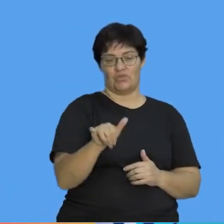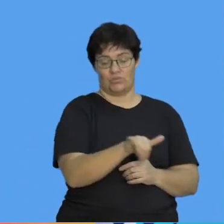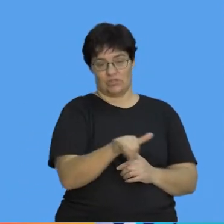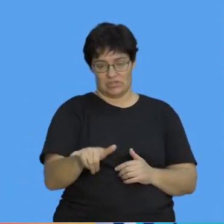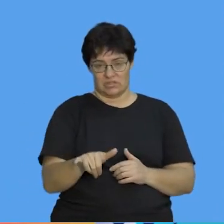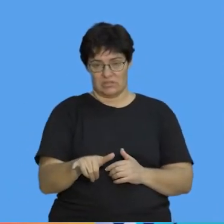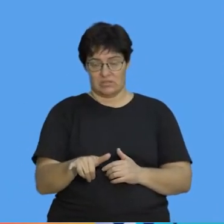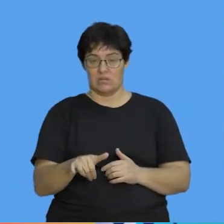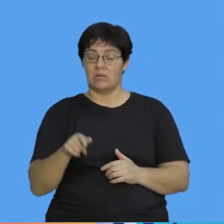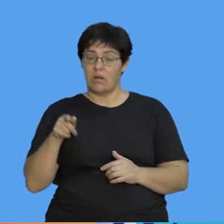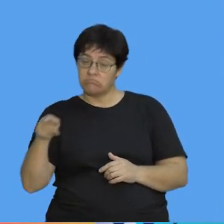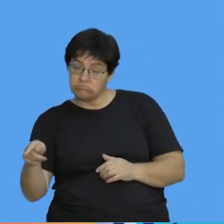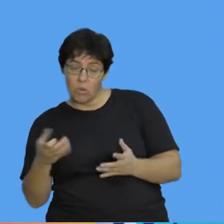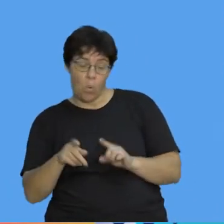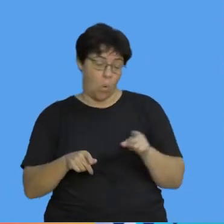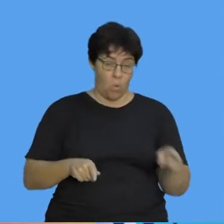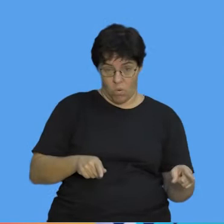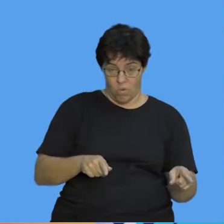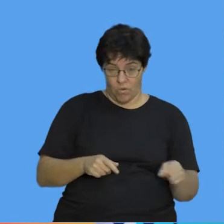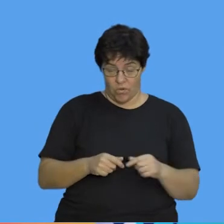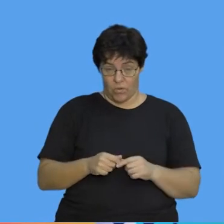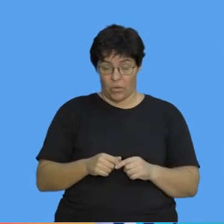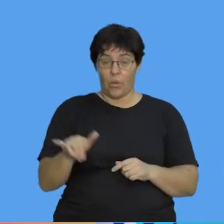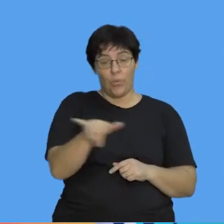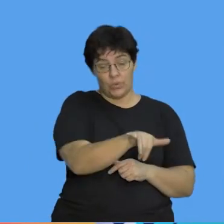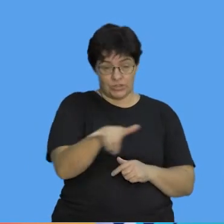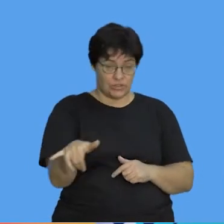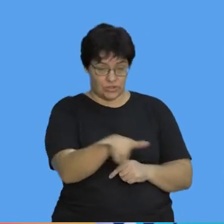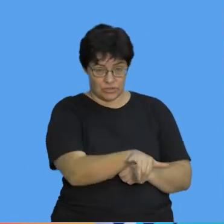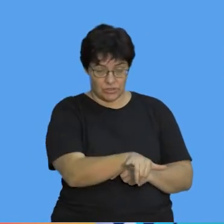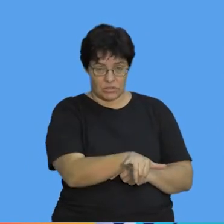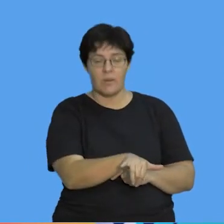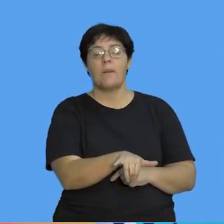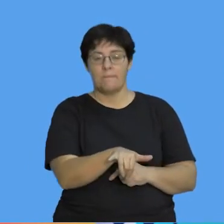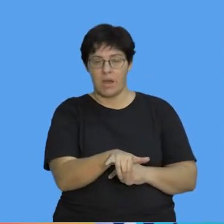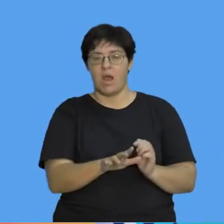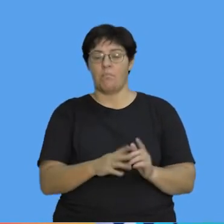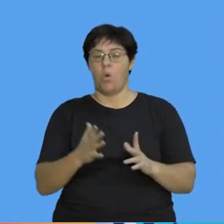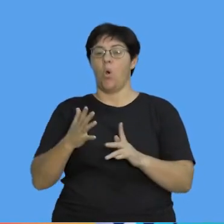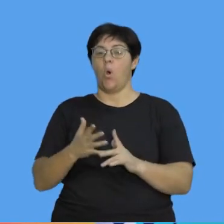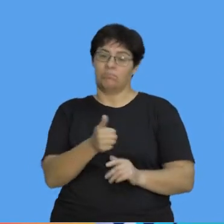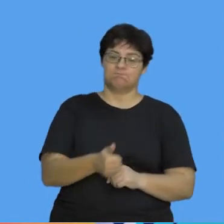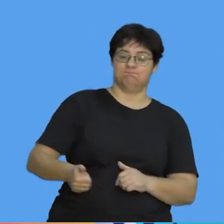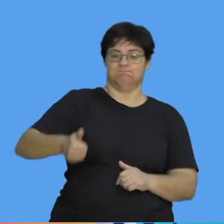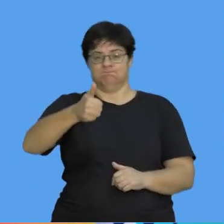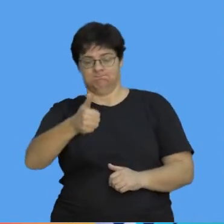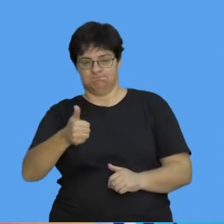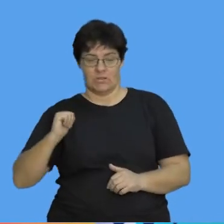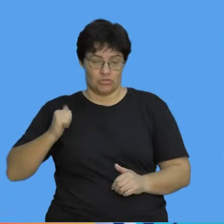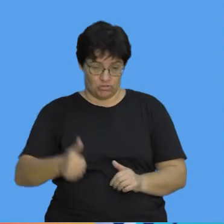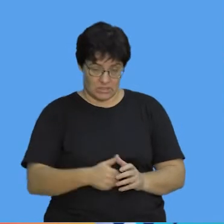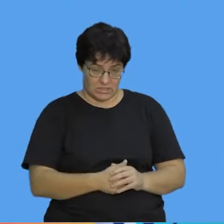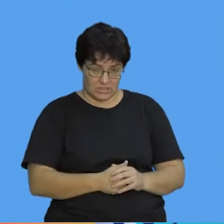generation, all right, the gametophyte or the sporophyte, which of that generation is my dominant